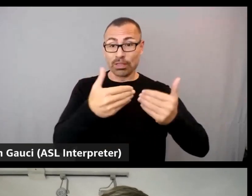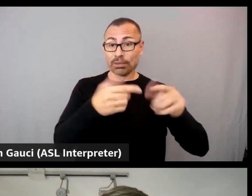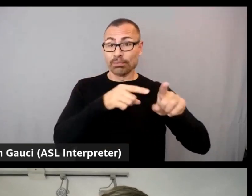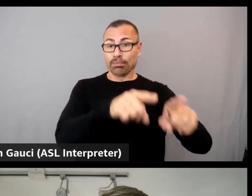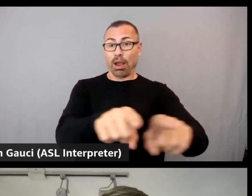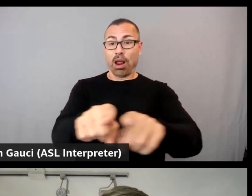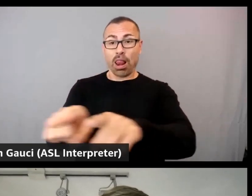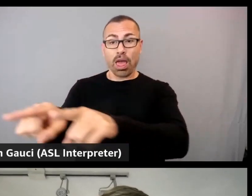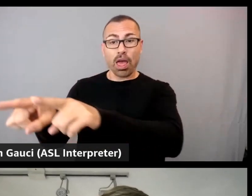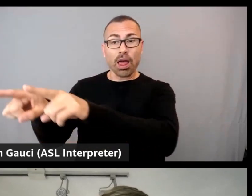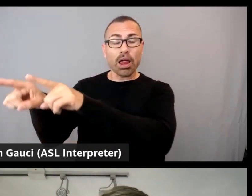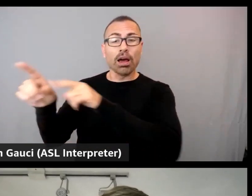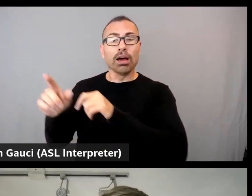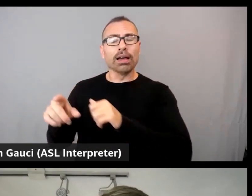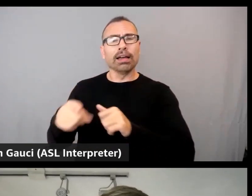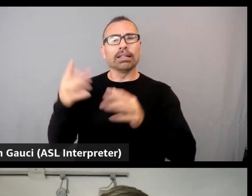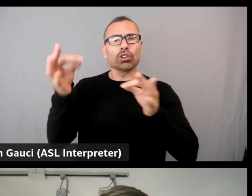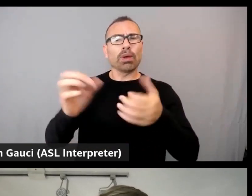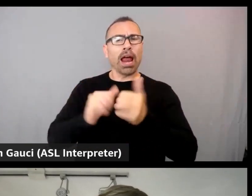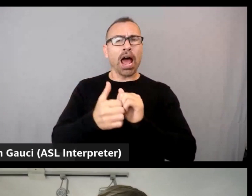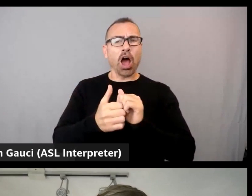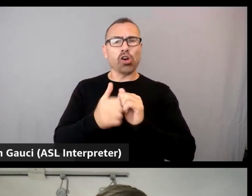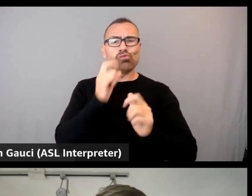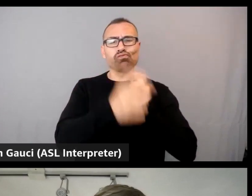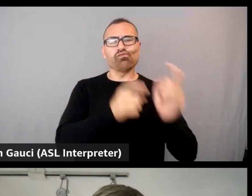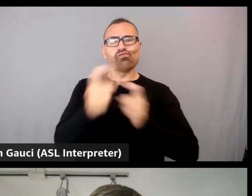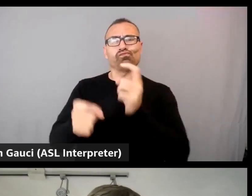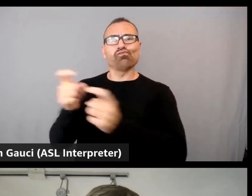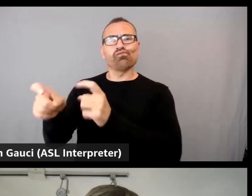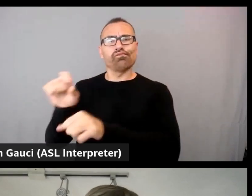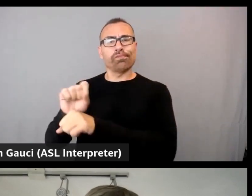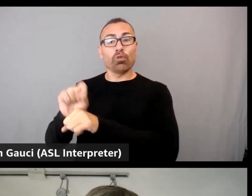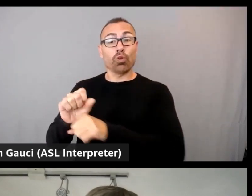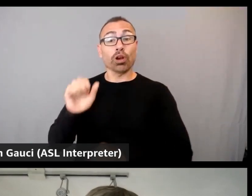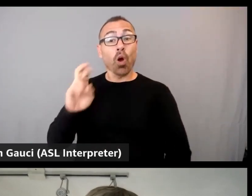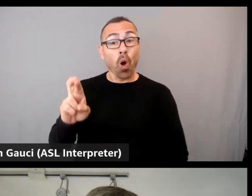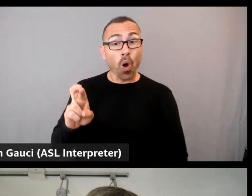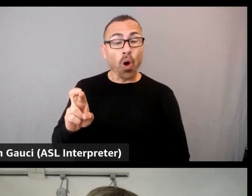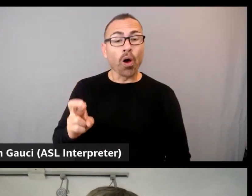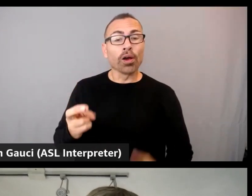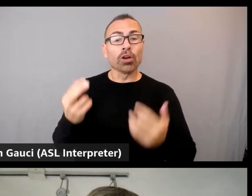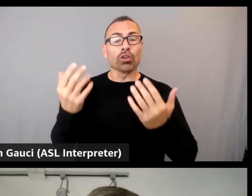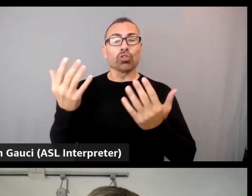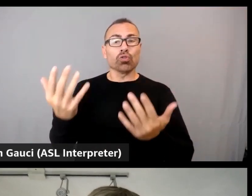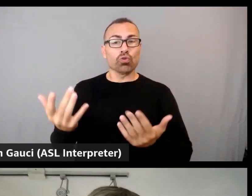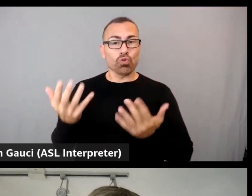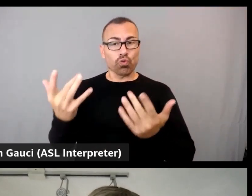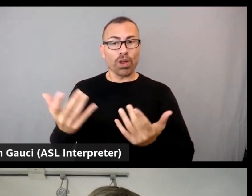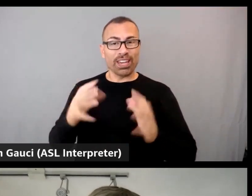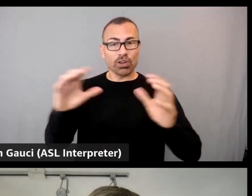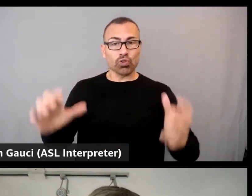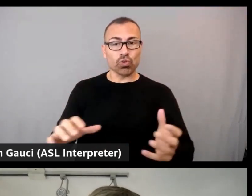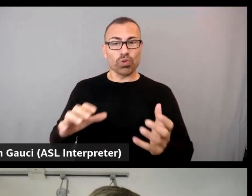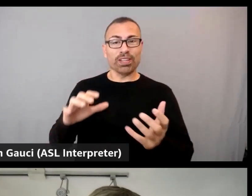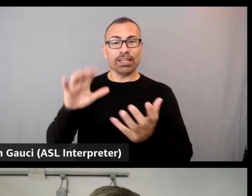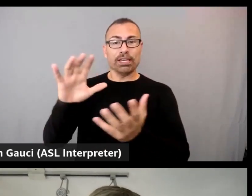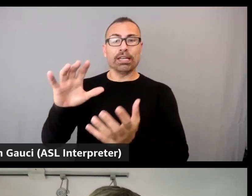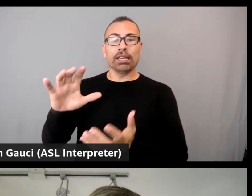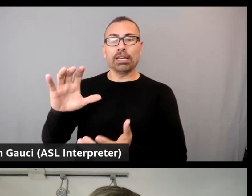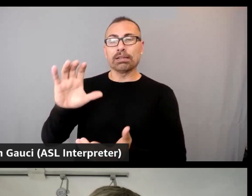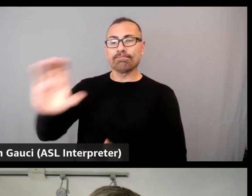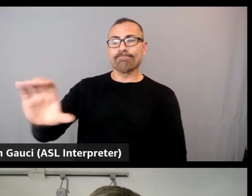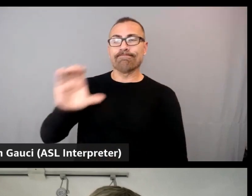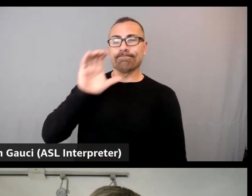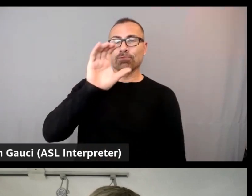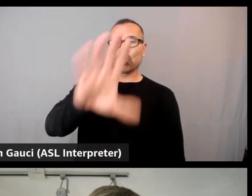work? Or you wait and process data in chunks. So, maybe 12 gig, 12 gig, 12 gig, 12 gig, right?